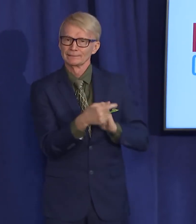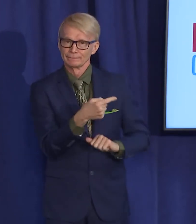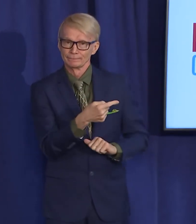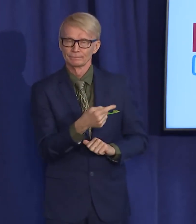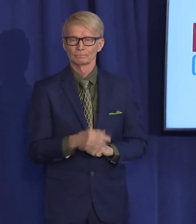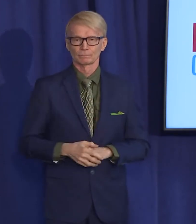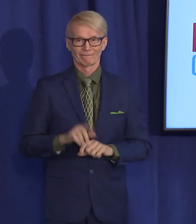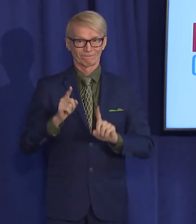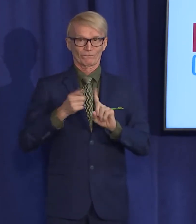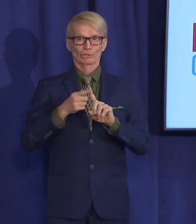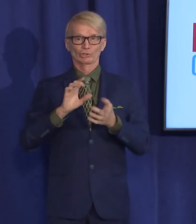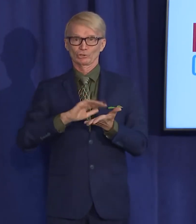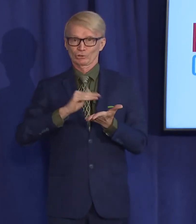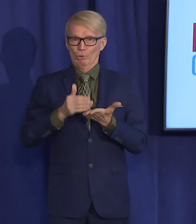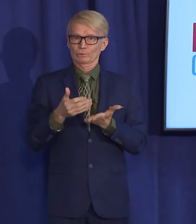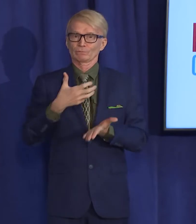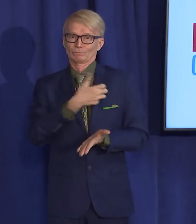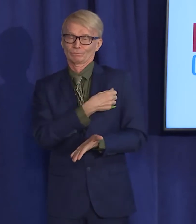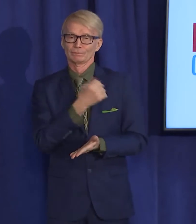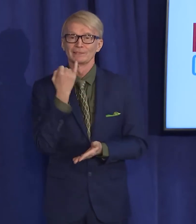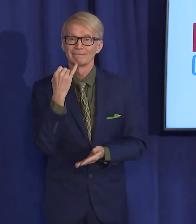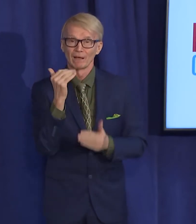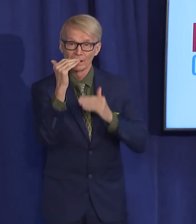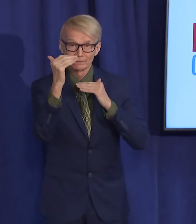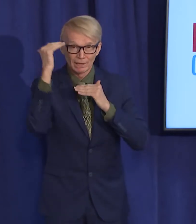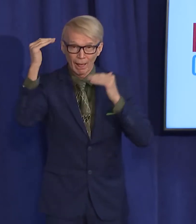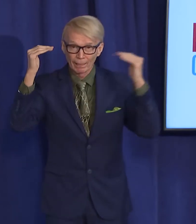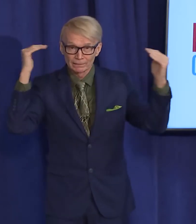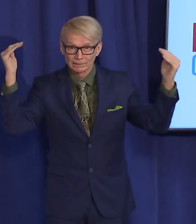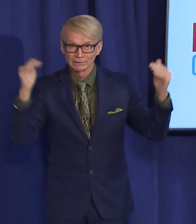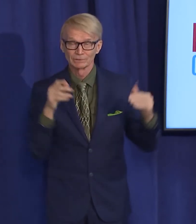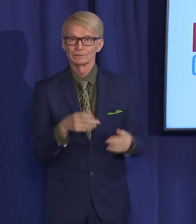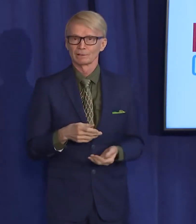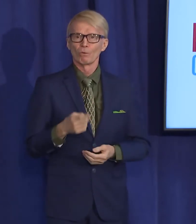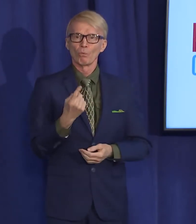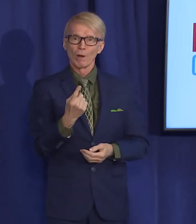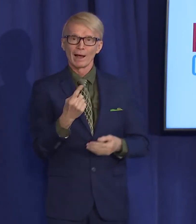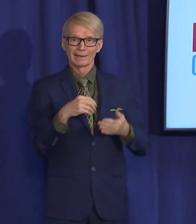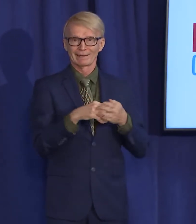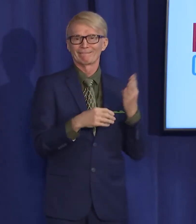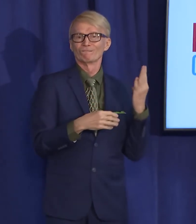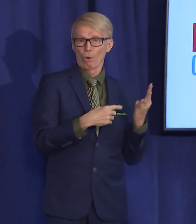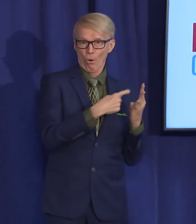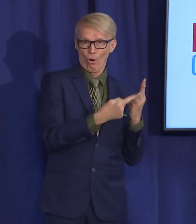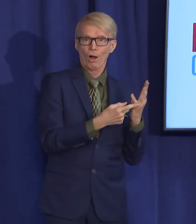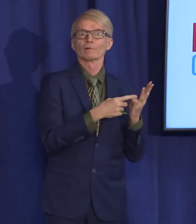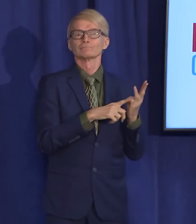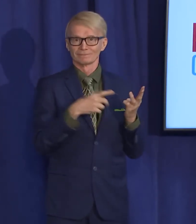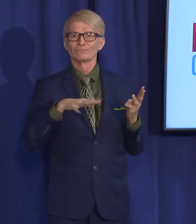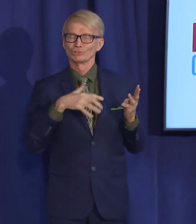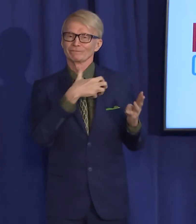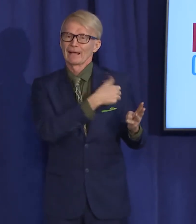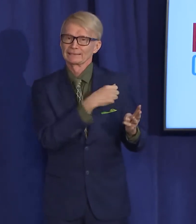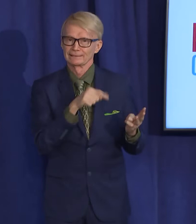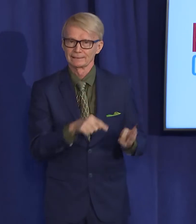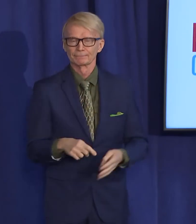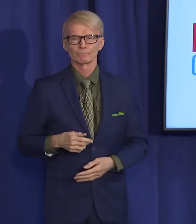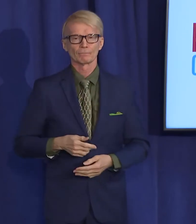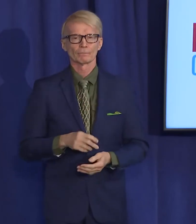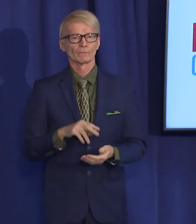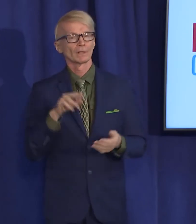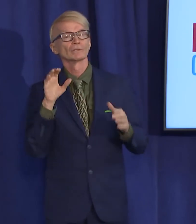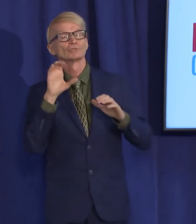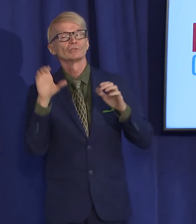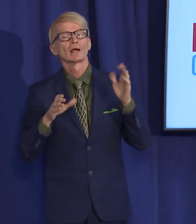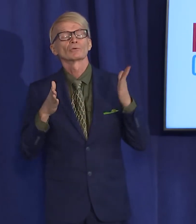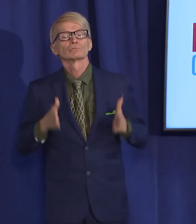you limit it to adults, we're at nearly 1 in 4 Chicago residents has gotten at least a first dose. And where we look at Chicagoans over